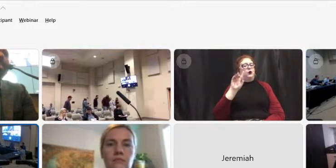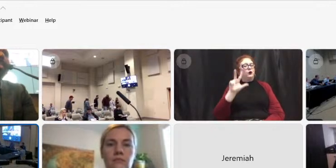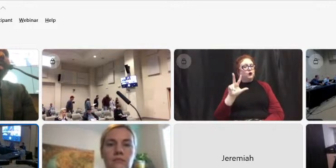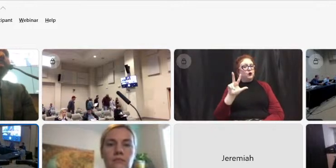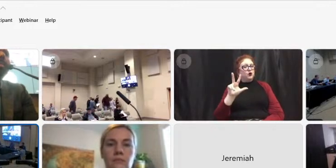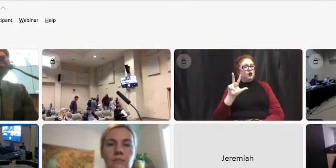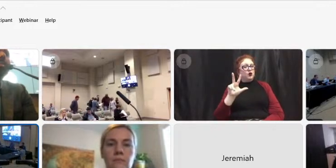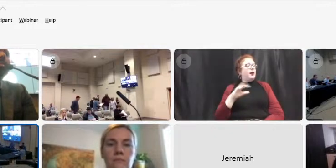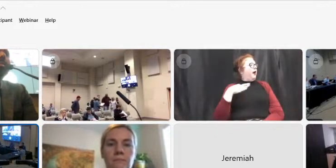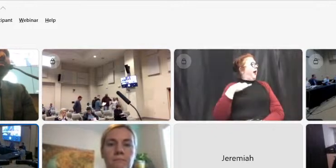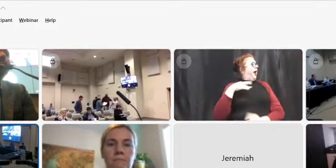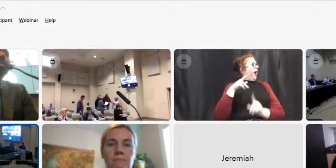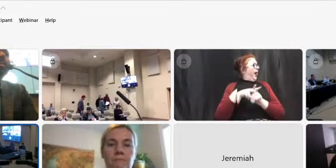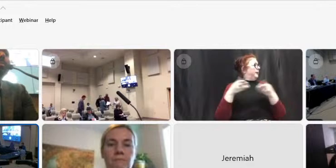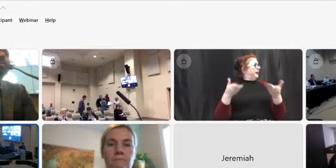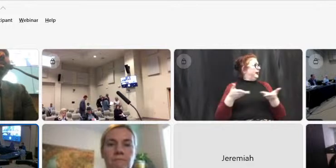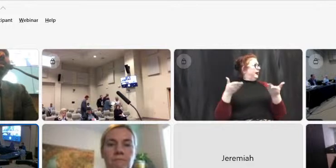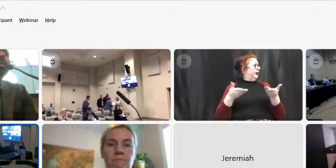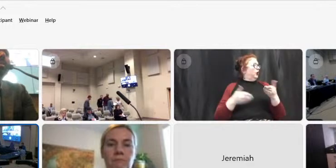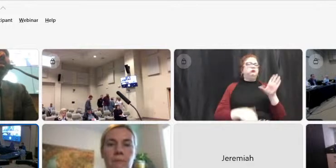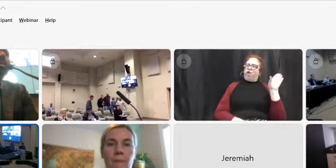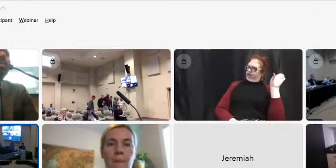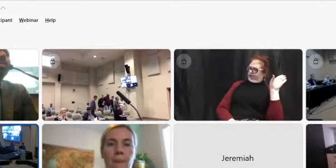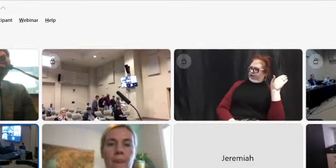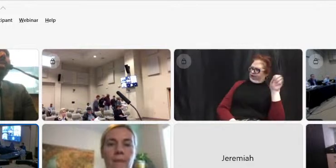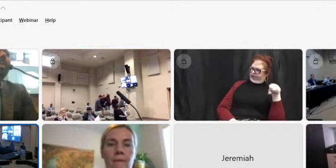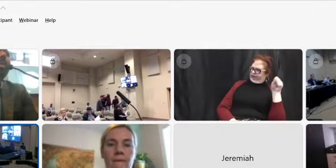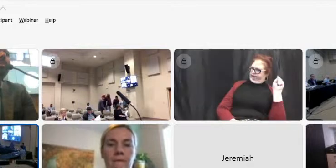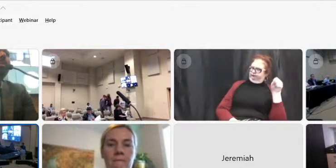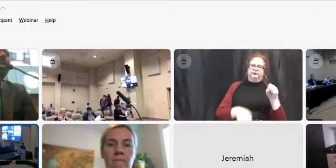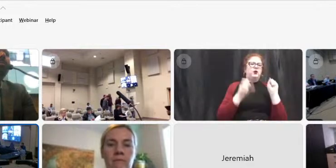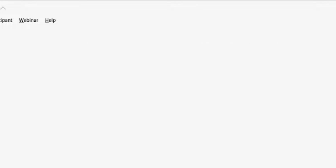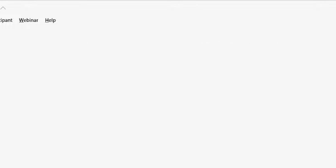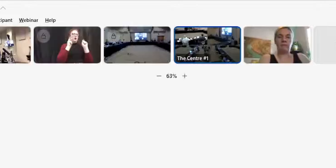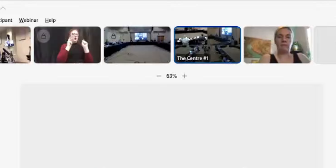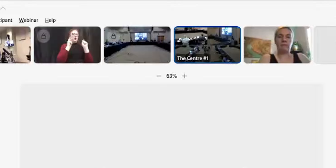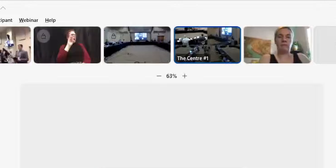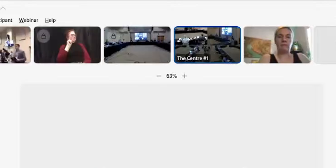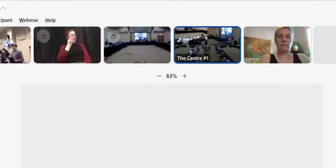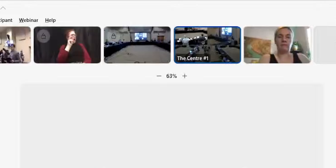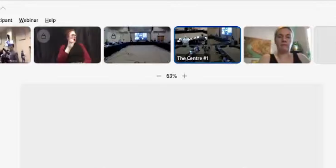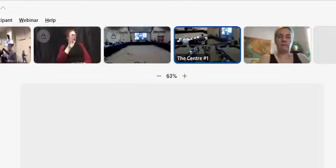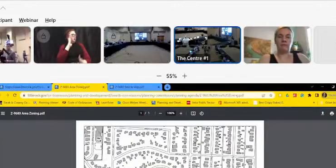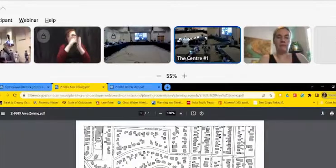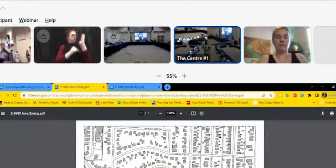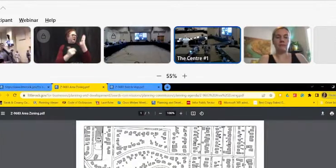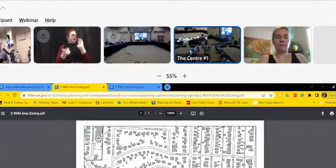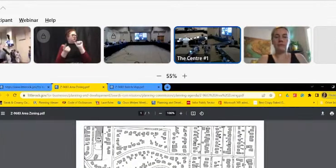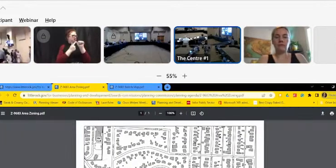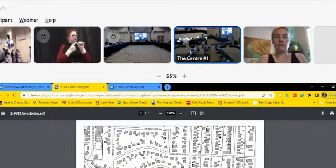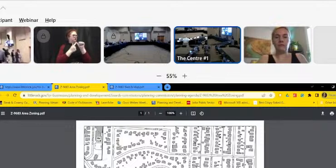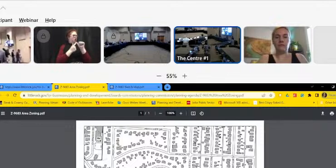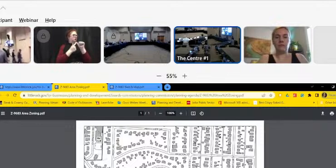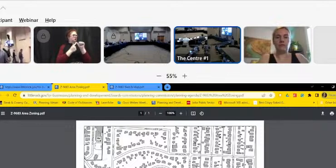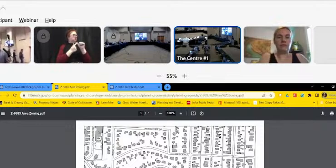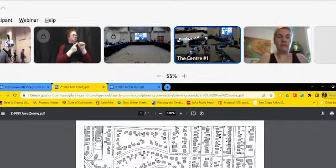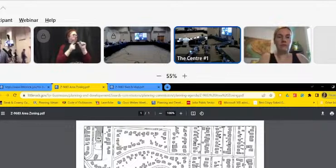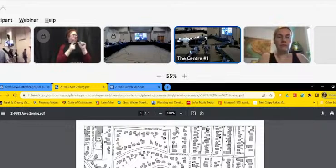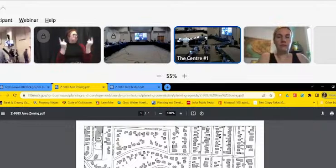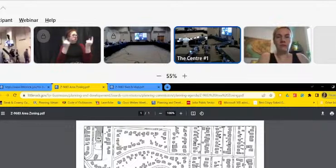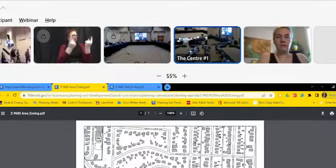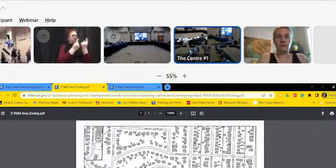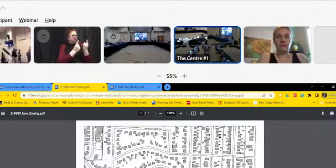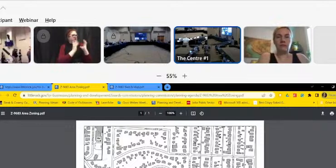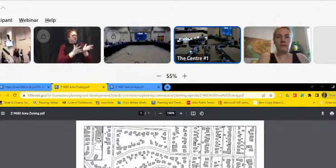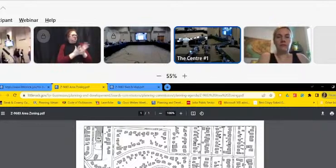32Z-9683. Is the applicant present for this one? Okay. We're going to have the reading first, but you can make your way to the podium. Monty, if you